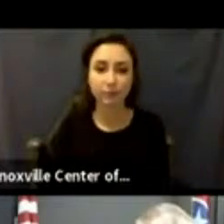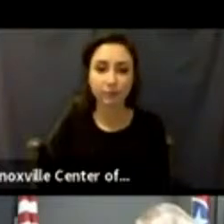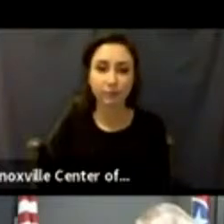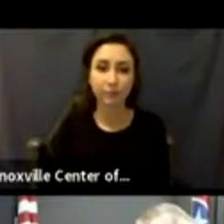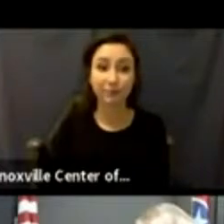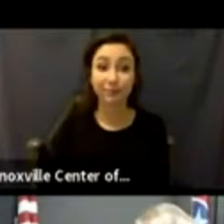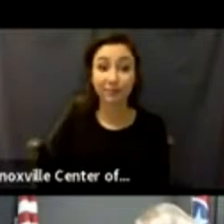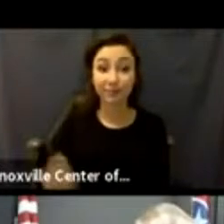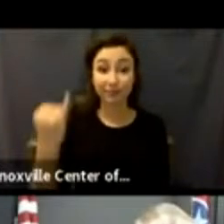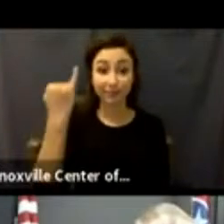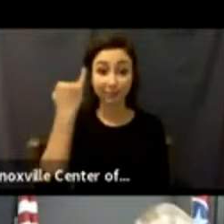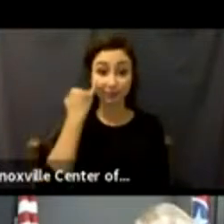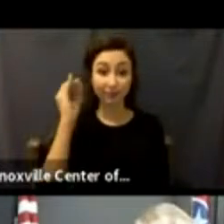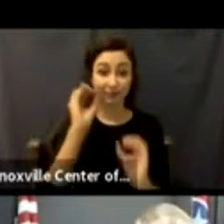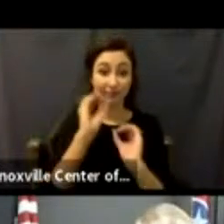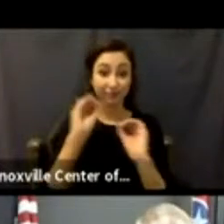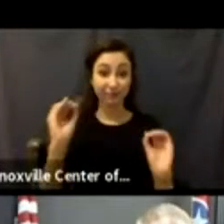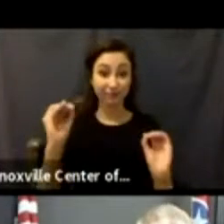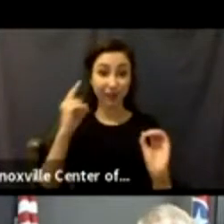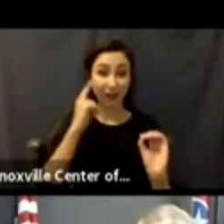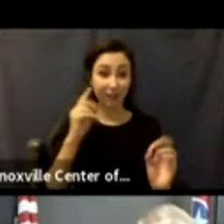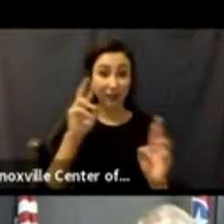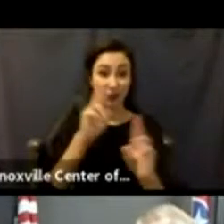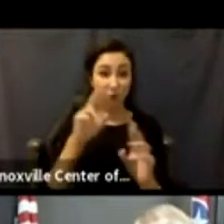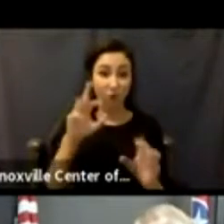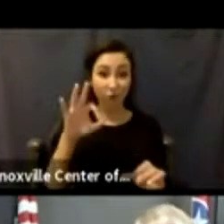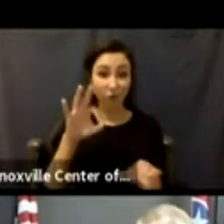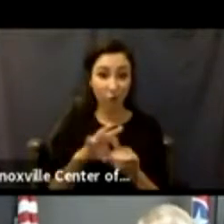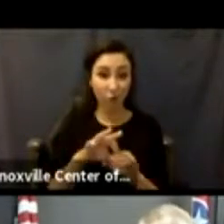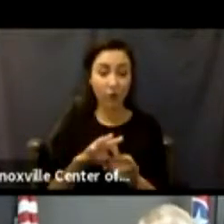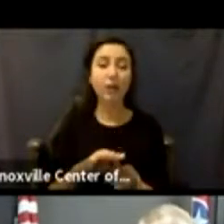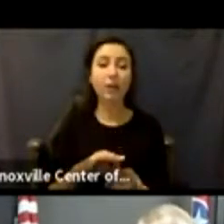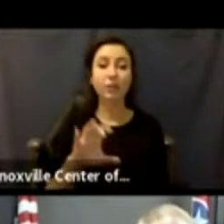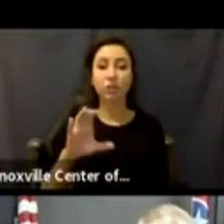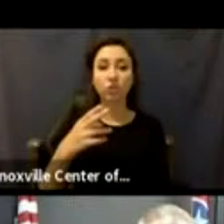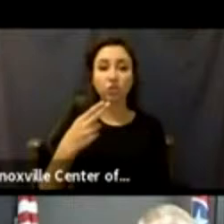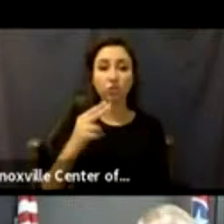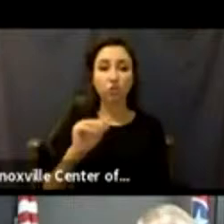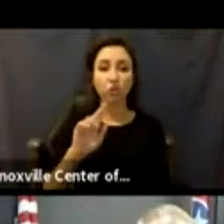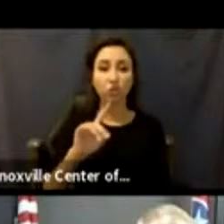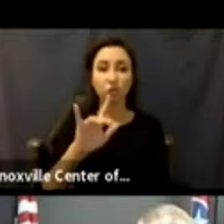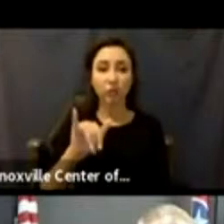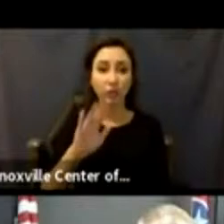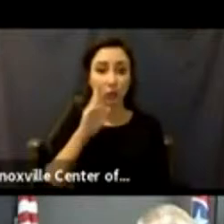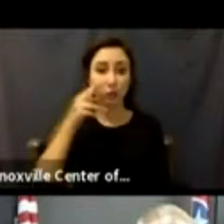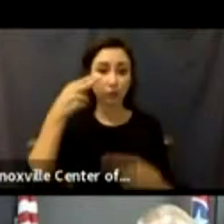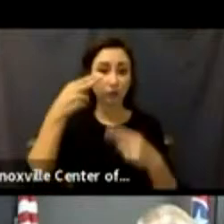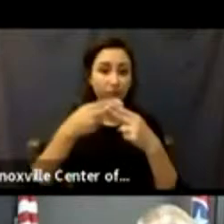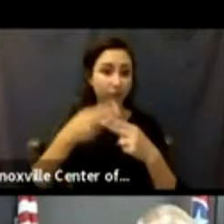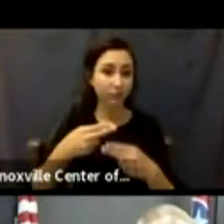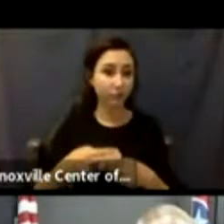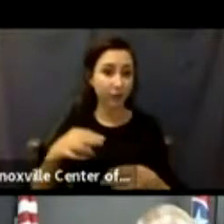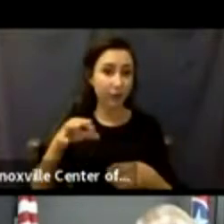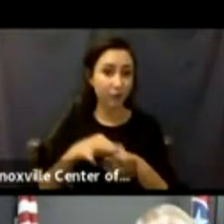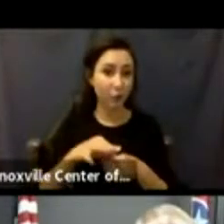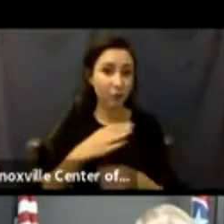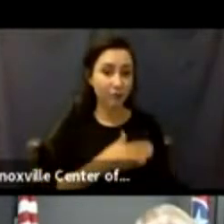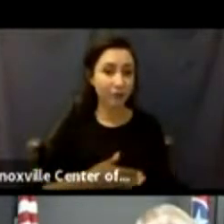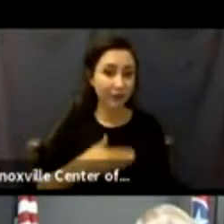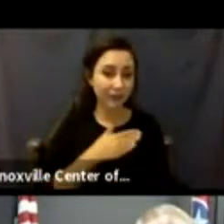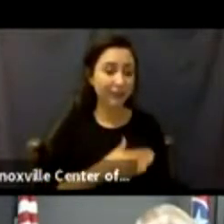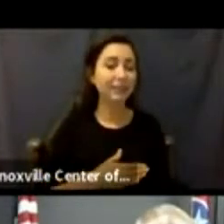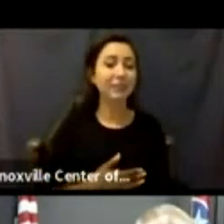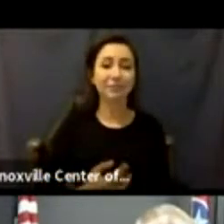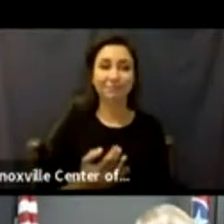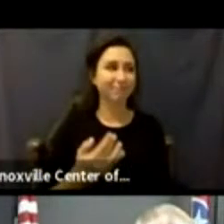If not, since we're ready to vote, Charity, if you would run the roll call for us. And again, any other discussion